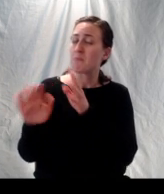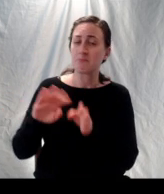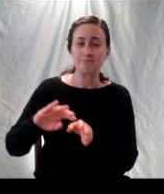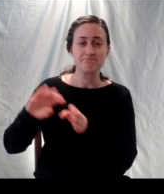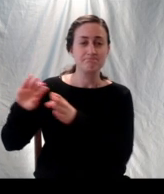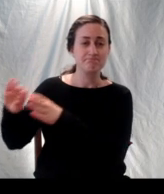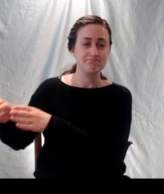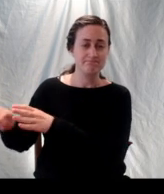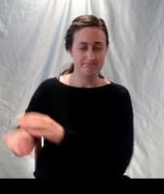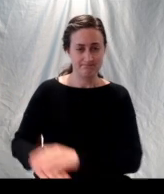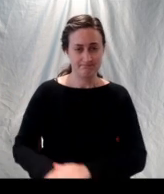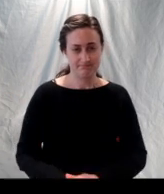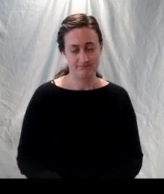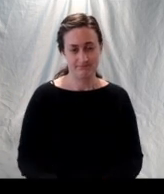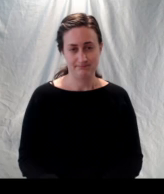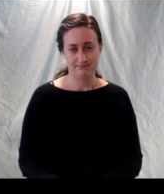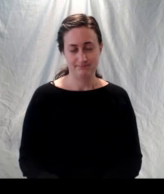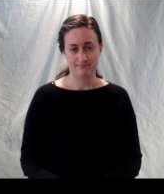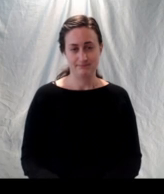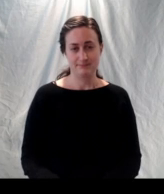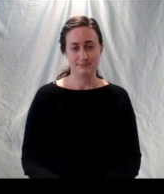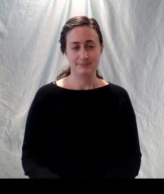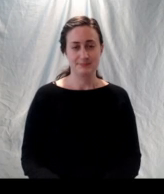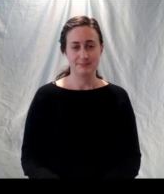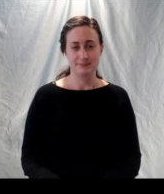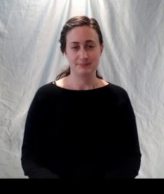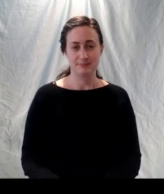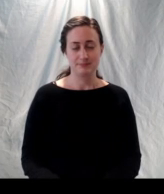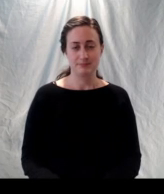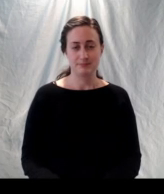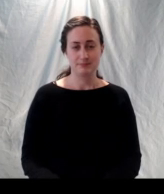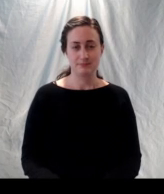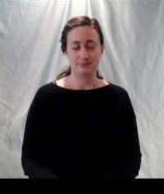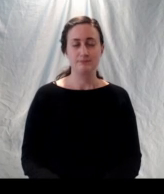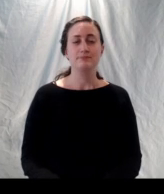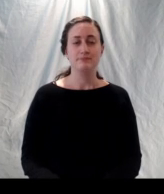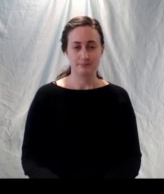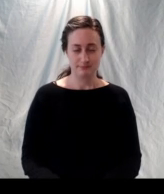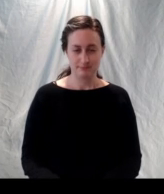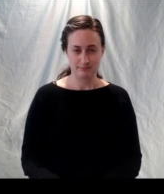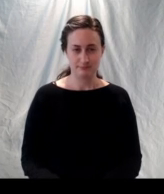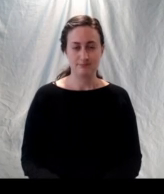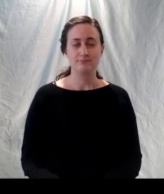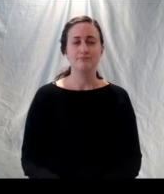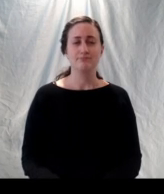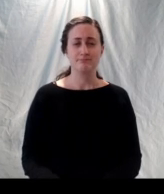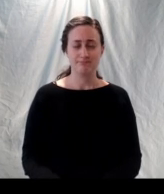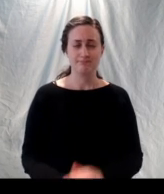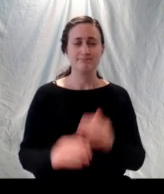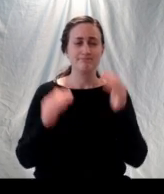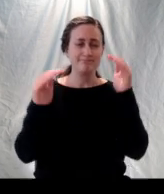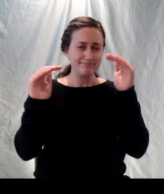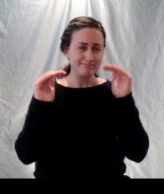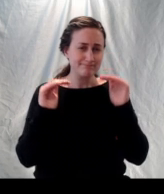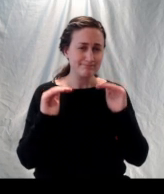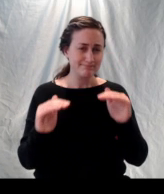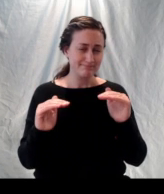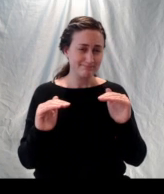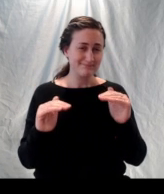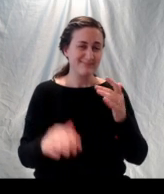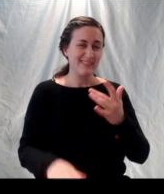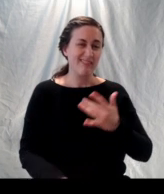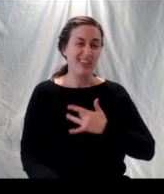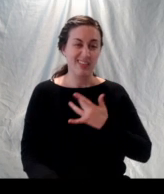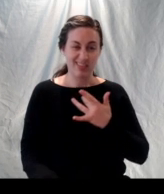Alright, now focus on how your body feels in contact with the chair, with the